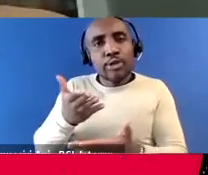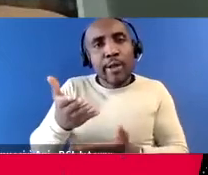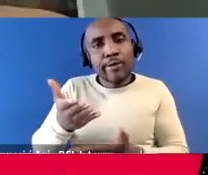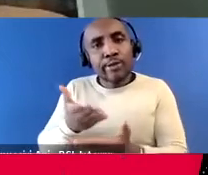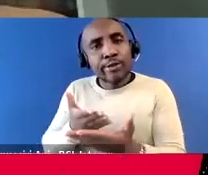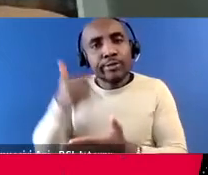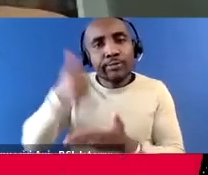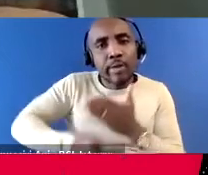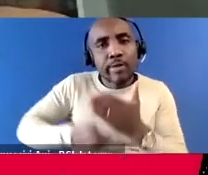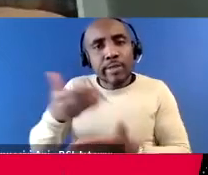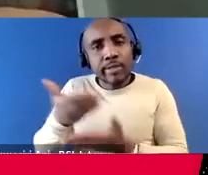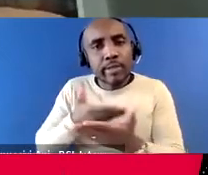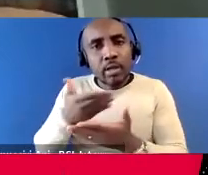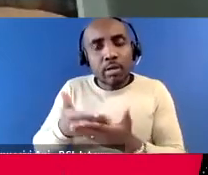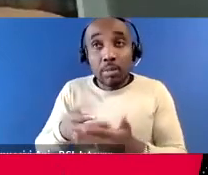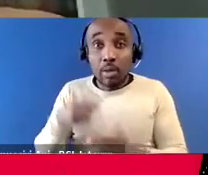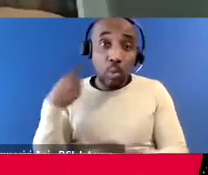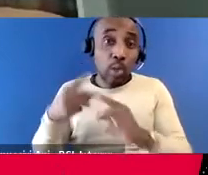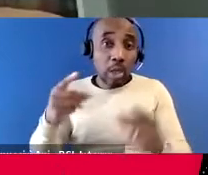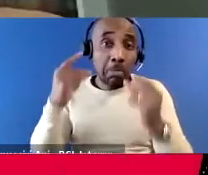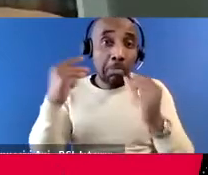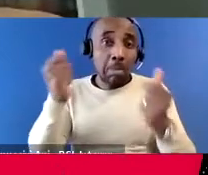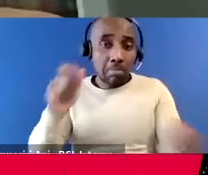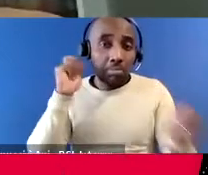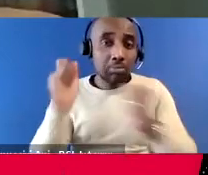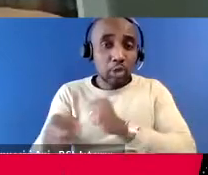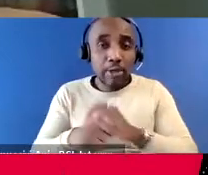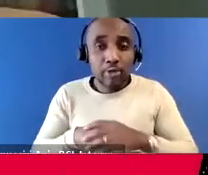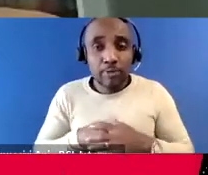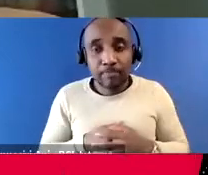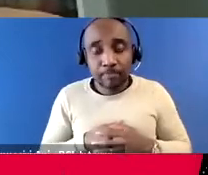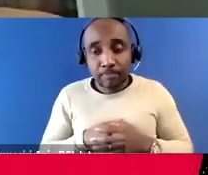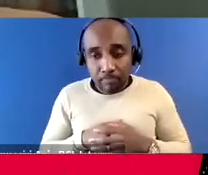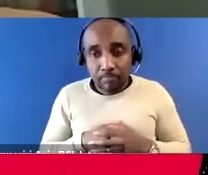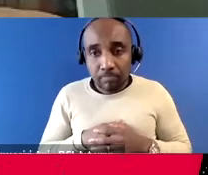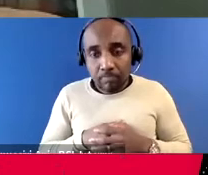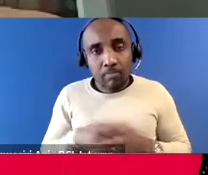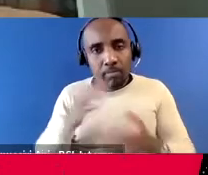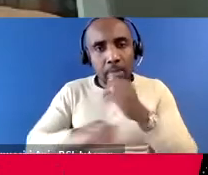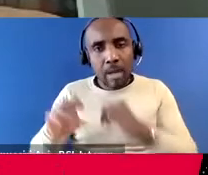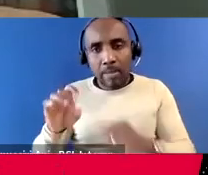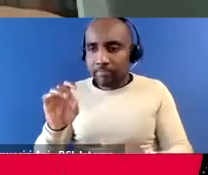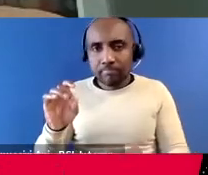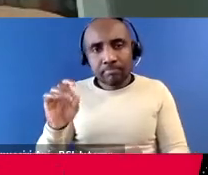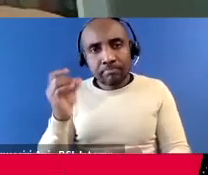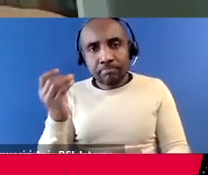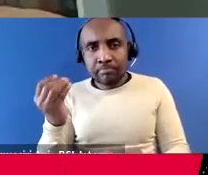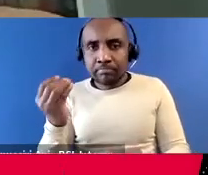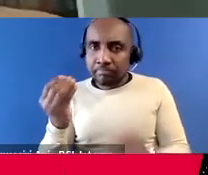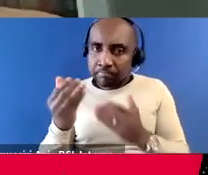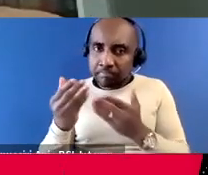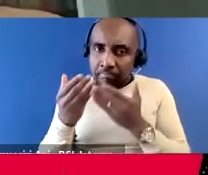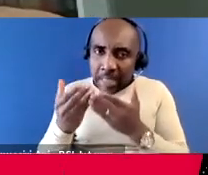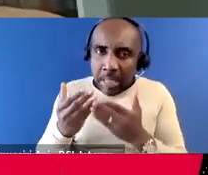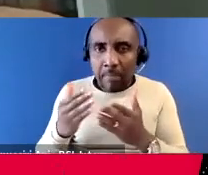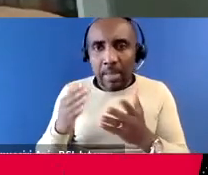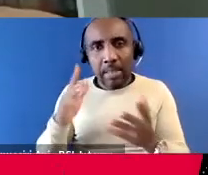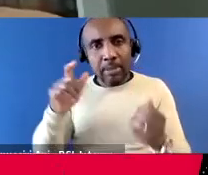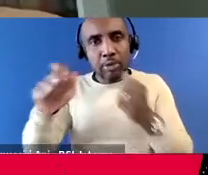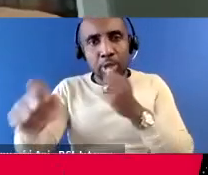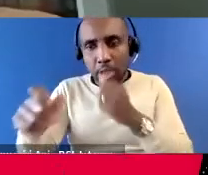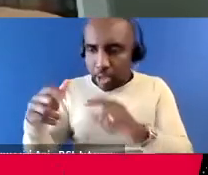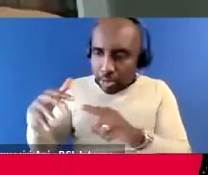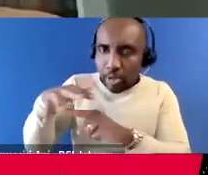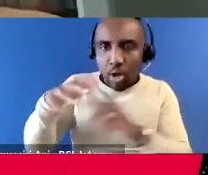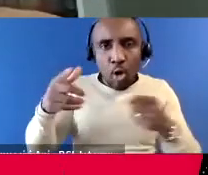starting off. However, quickly we saw that growing sort of Islamization, authoritarianism began to creep in,